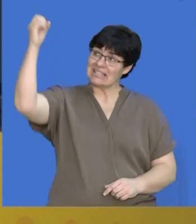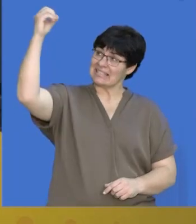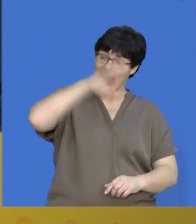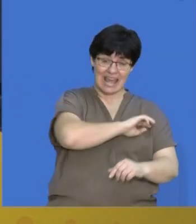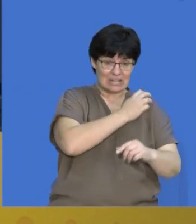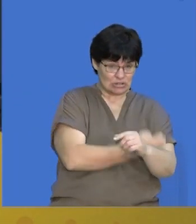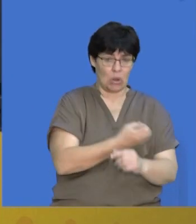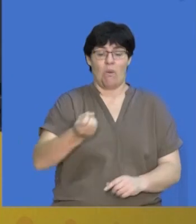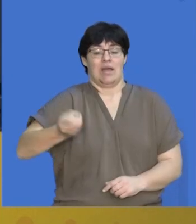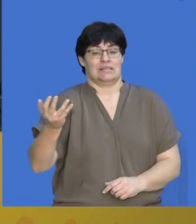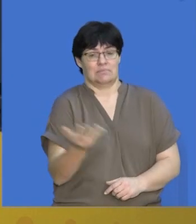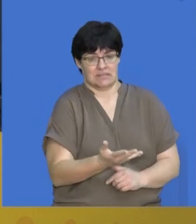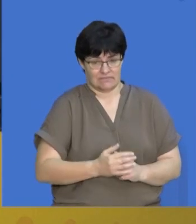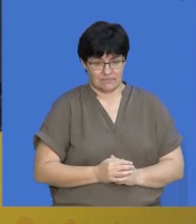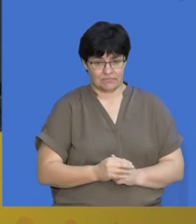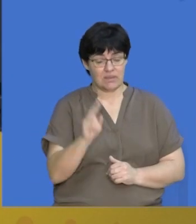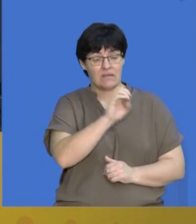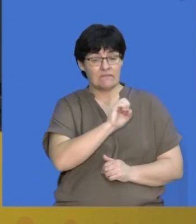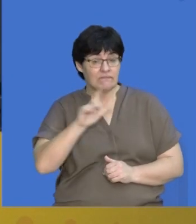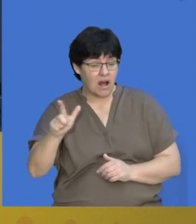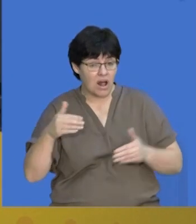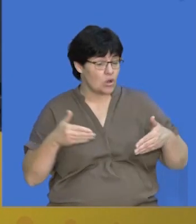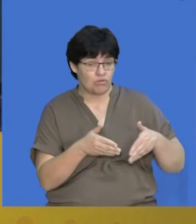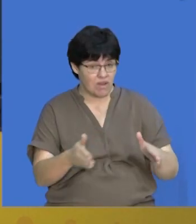here? Remember, the Vaal River is